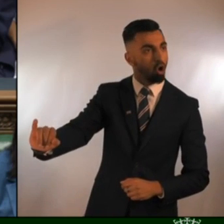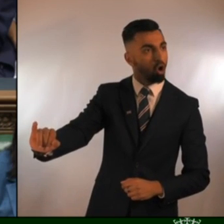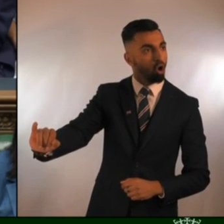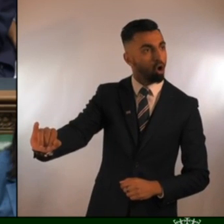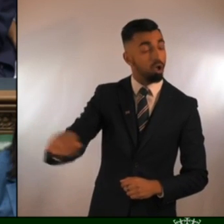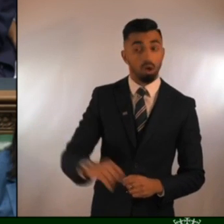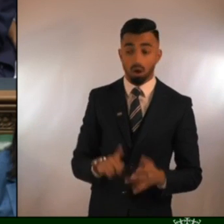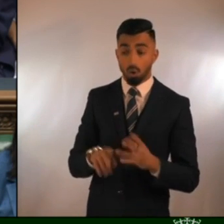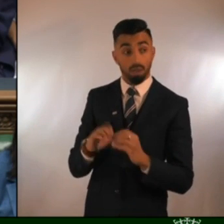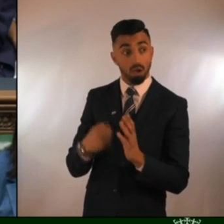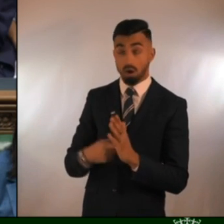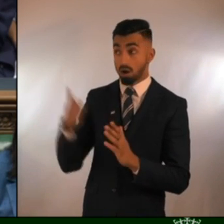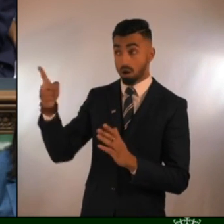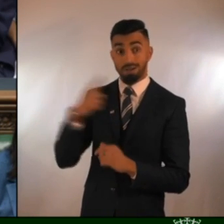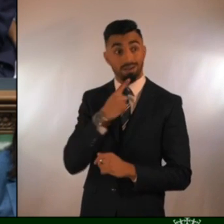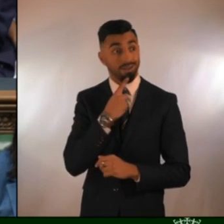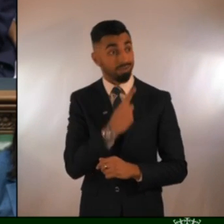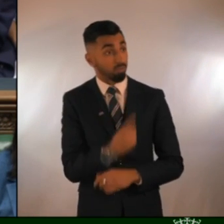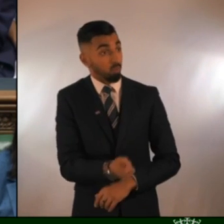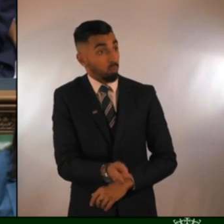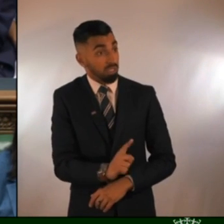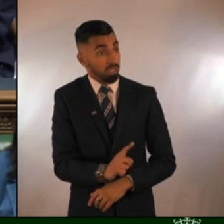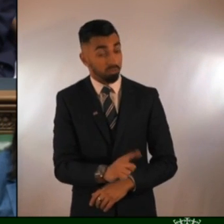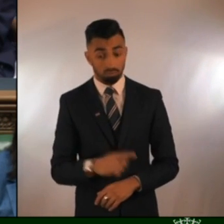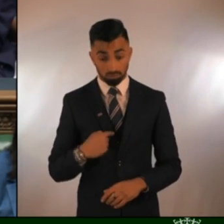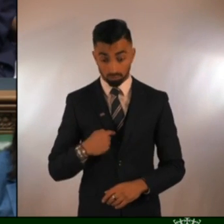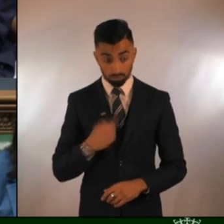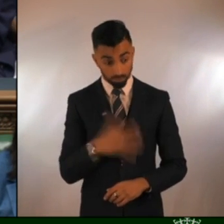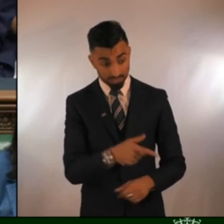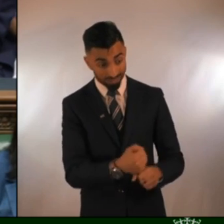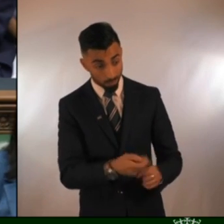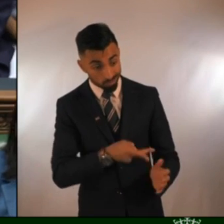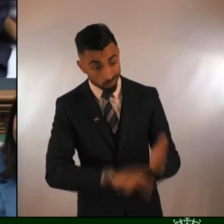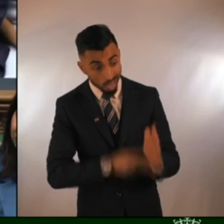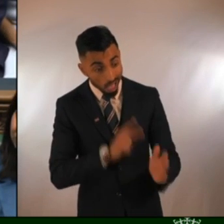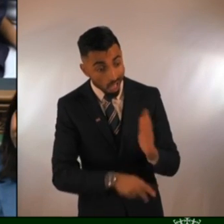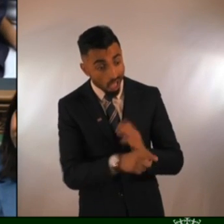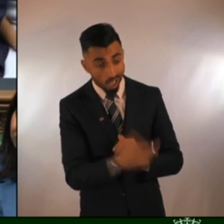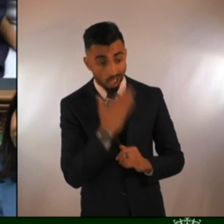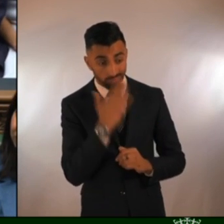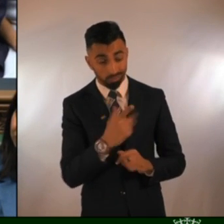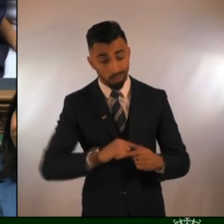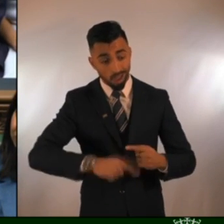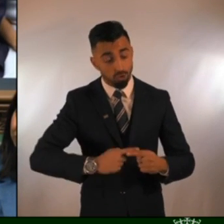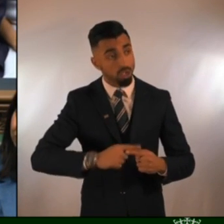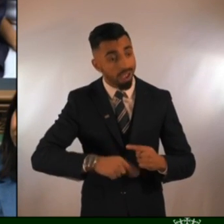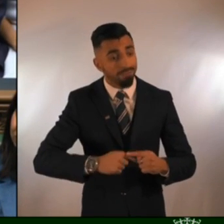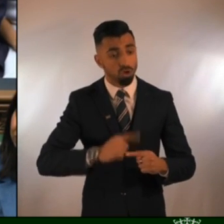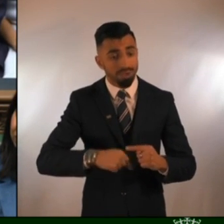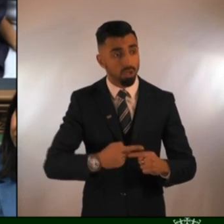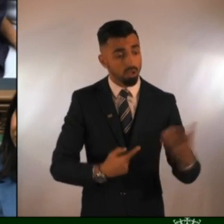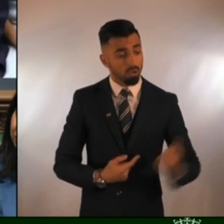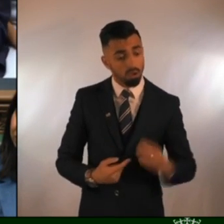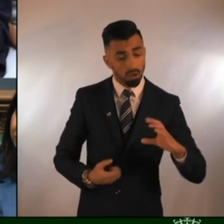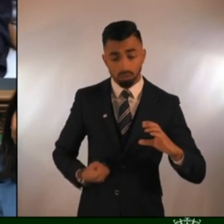a current budget surplus in every one of the next 5 years. And in the target year of 22-23, we have fiscal space of